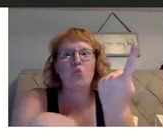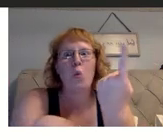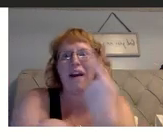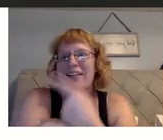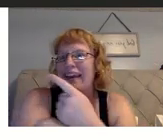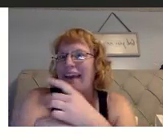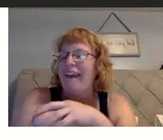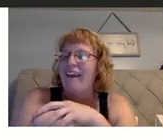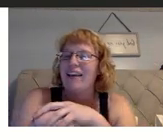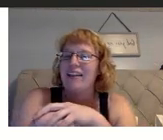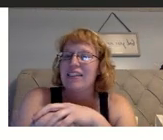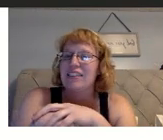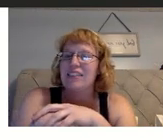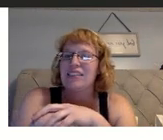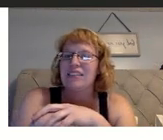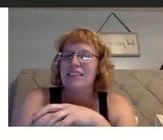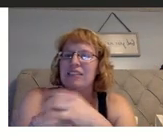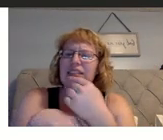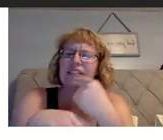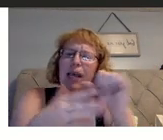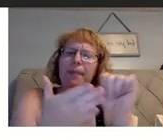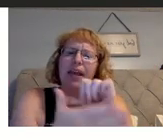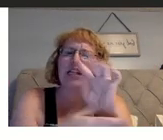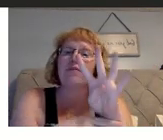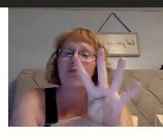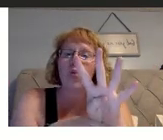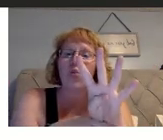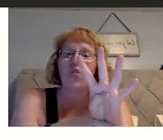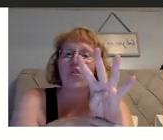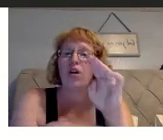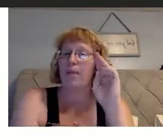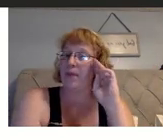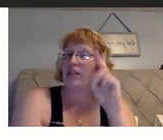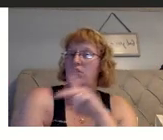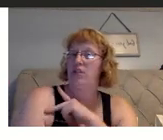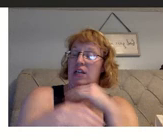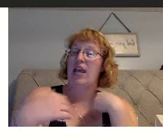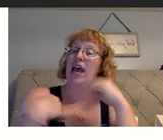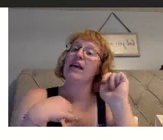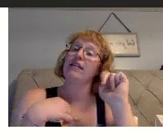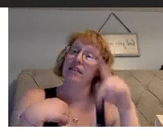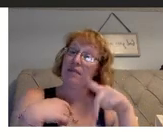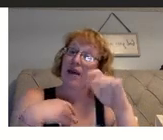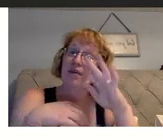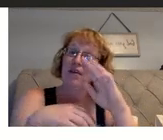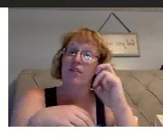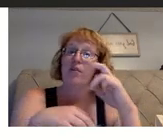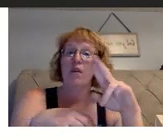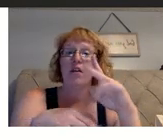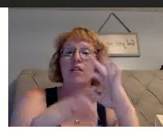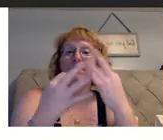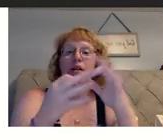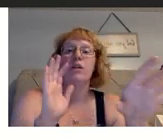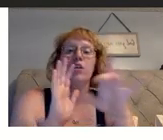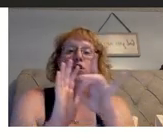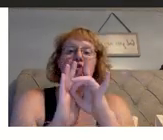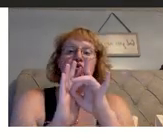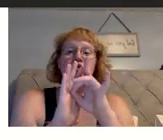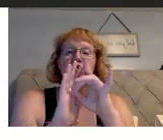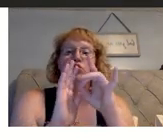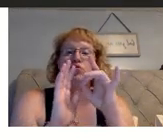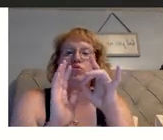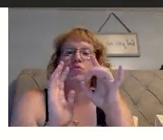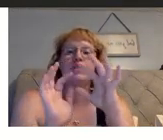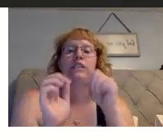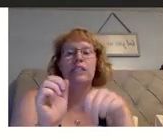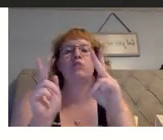Okay, so this is page 4. Mr. Kinder has a map of the amusement park. The family looks at the map. Each